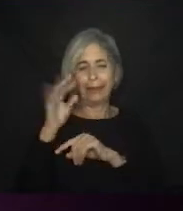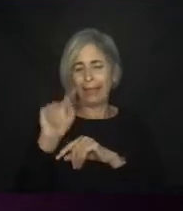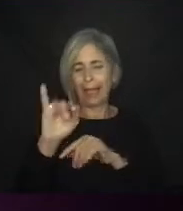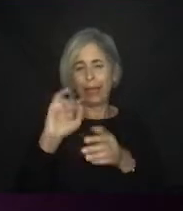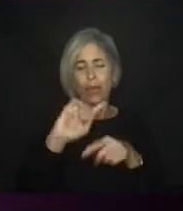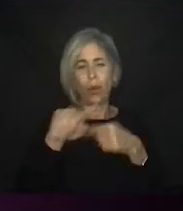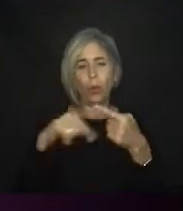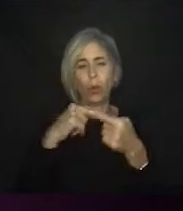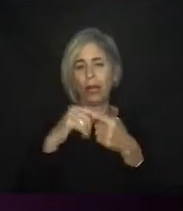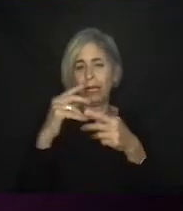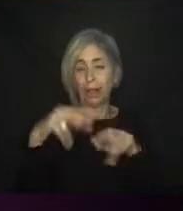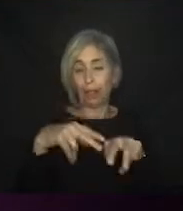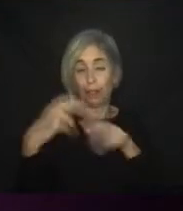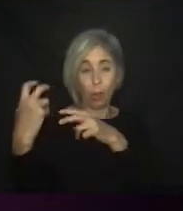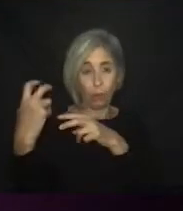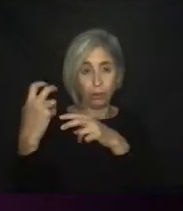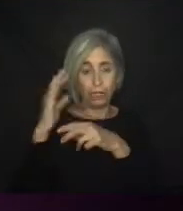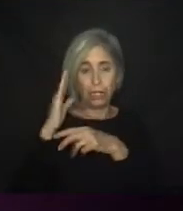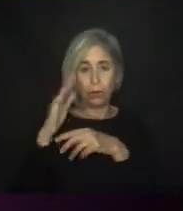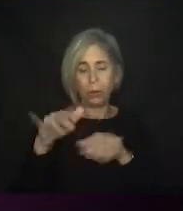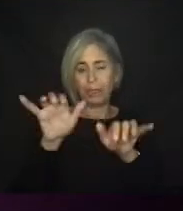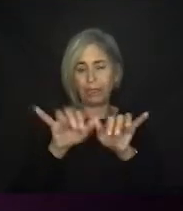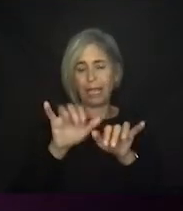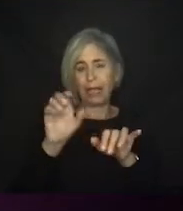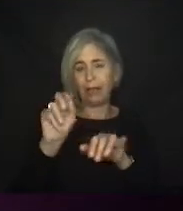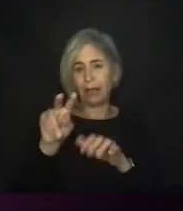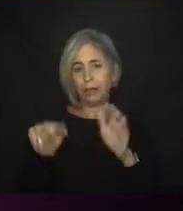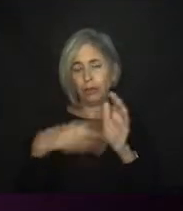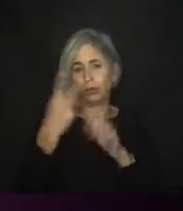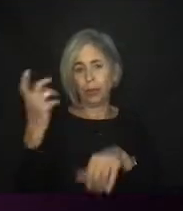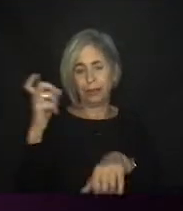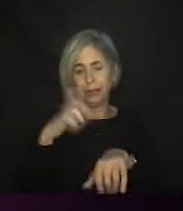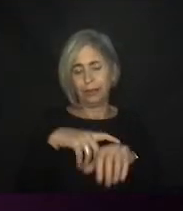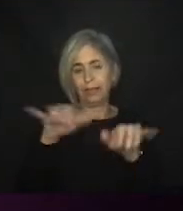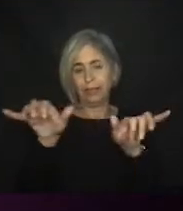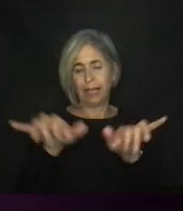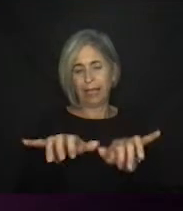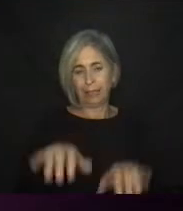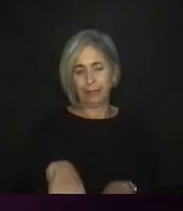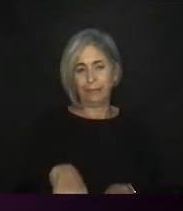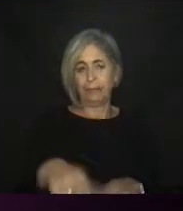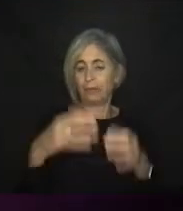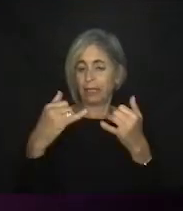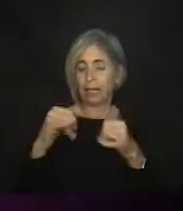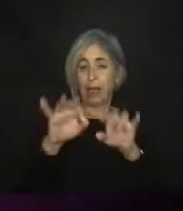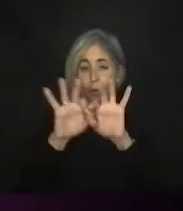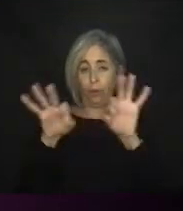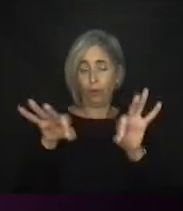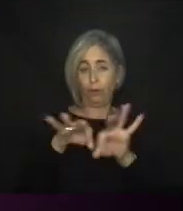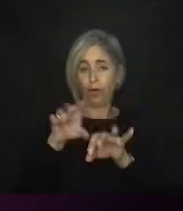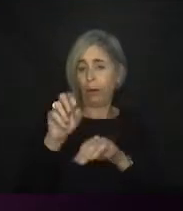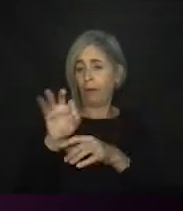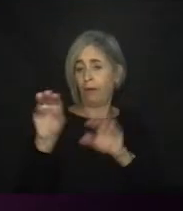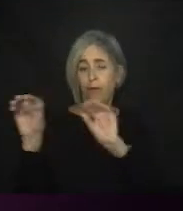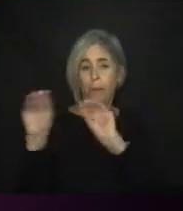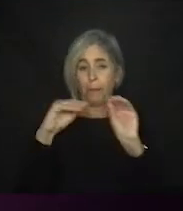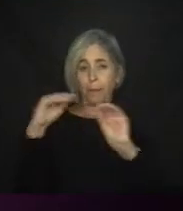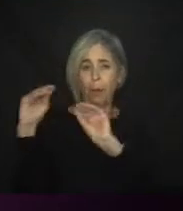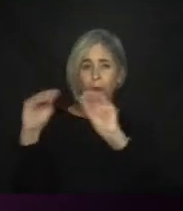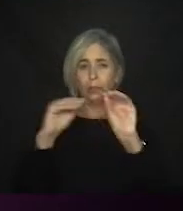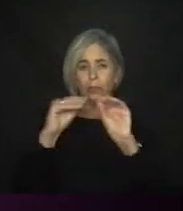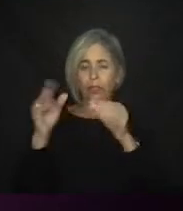and then when it animates and loads, it'll be a scale of twice its size. Now, framer motion will handle